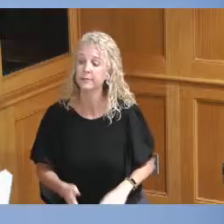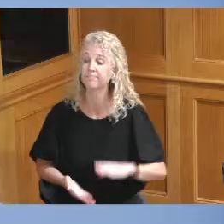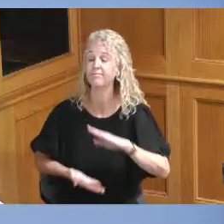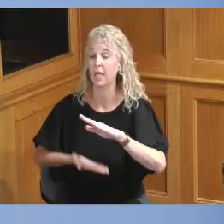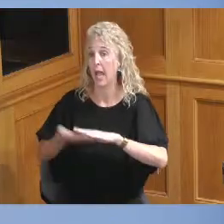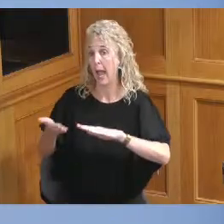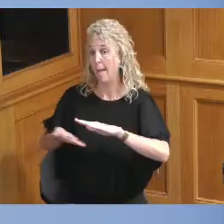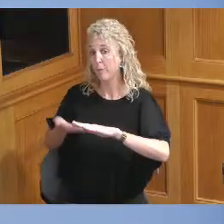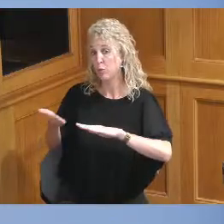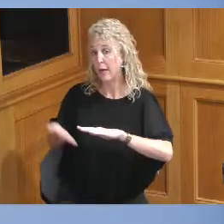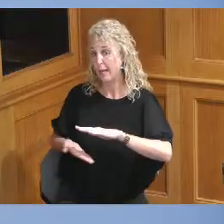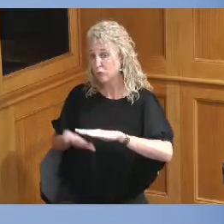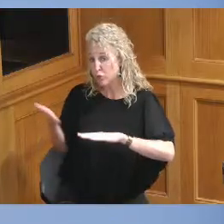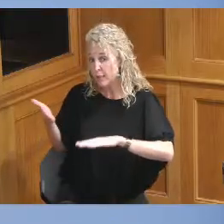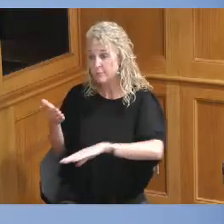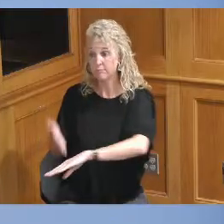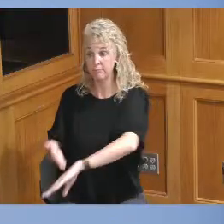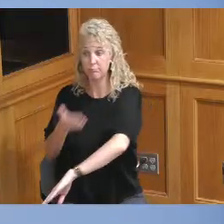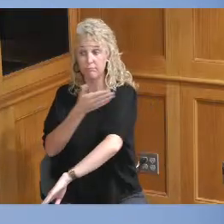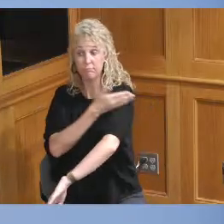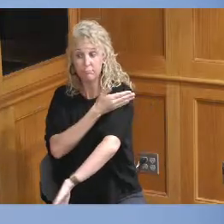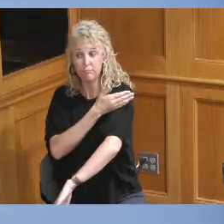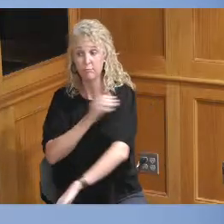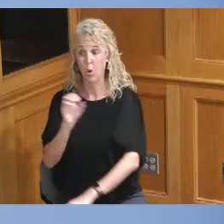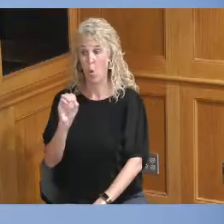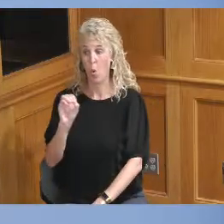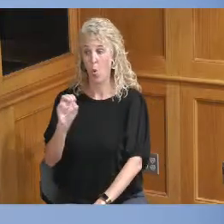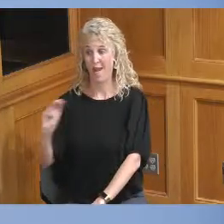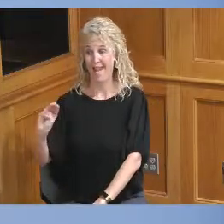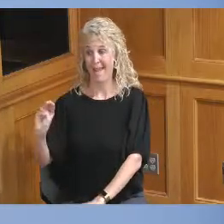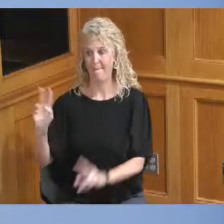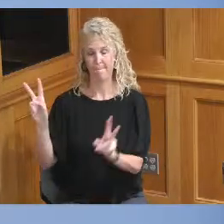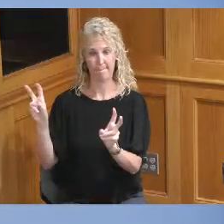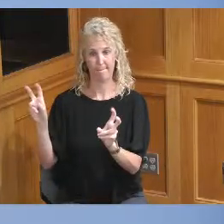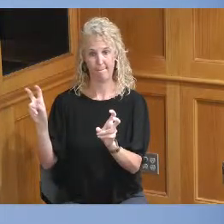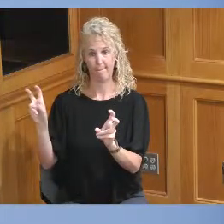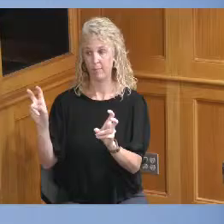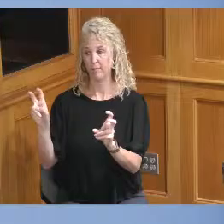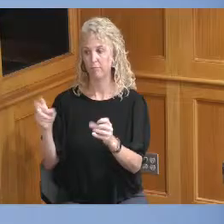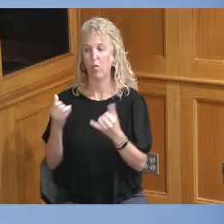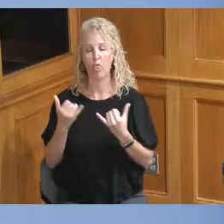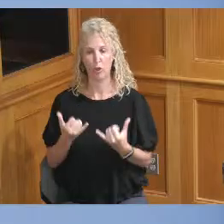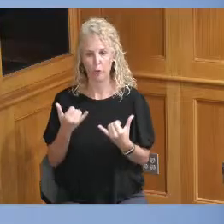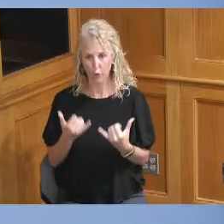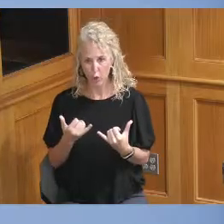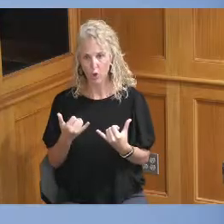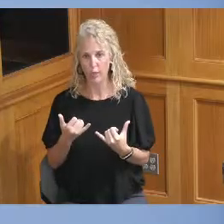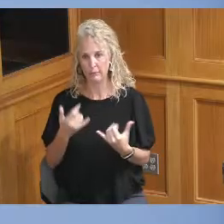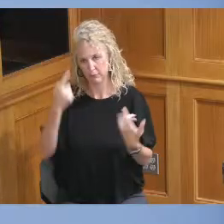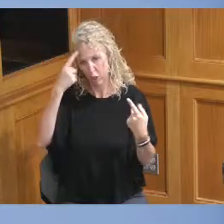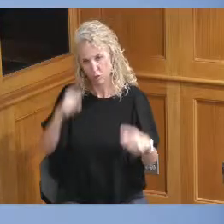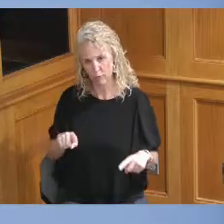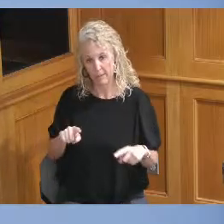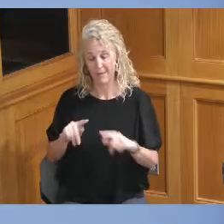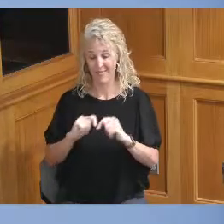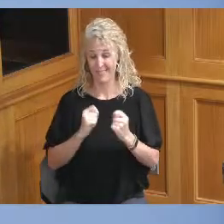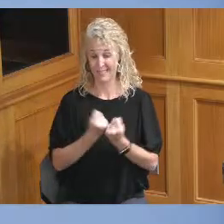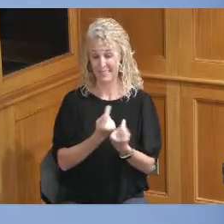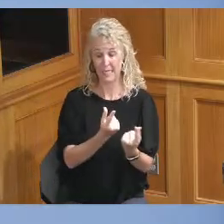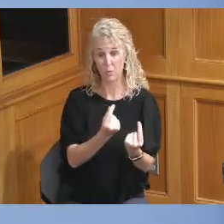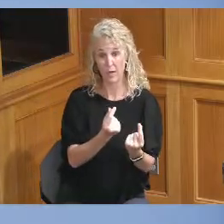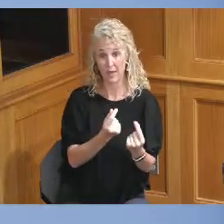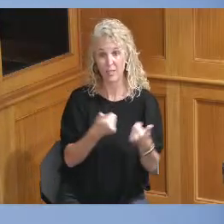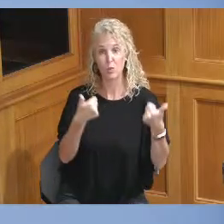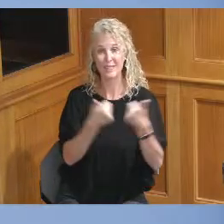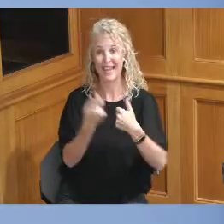Operations and enhancements. The O&M responsibilities will follow the current practices where the team is responsible for game day